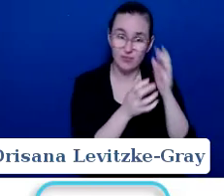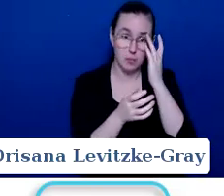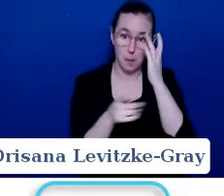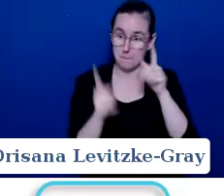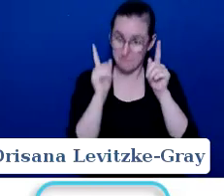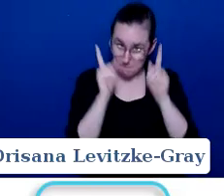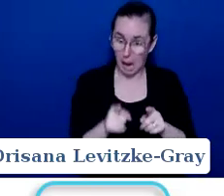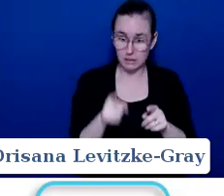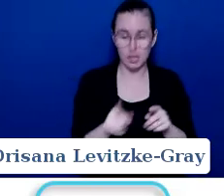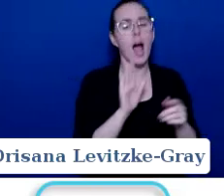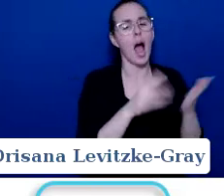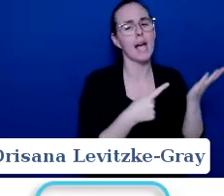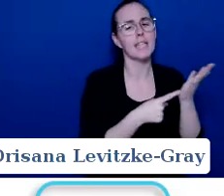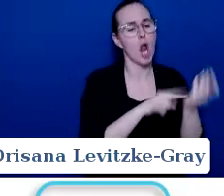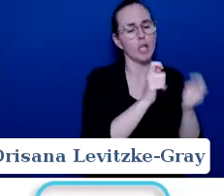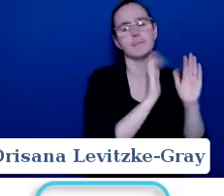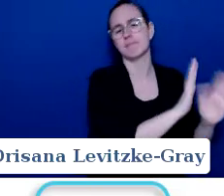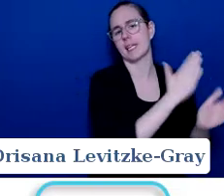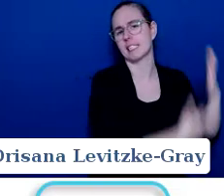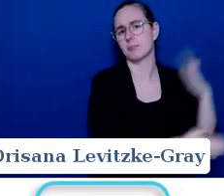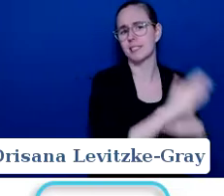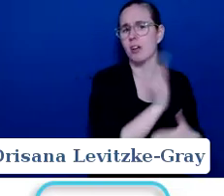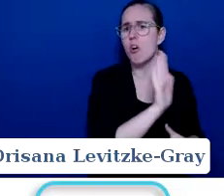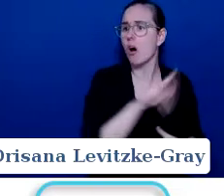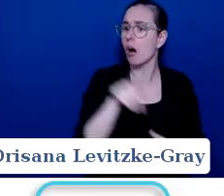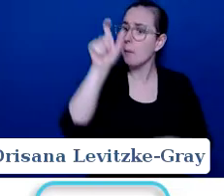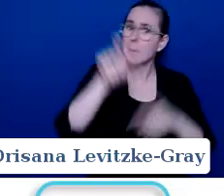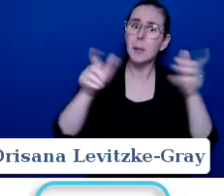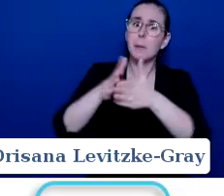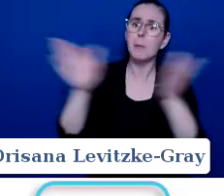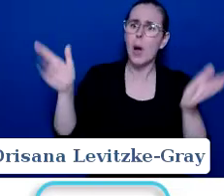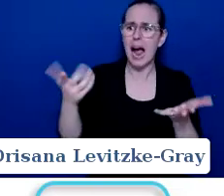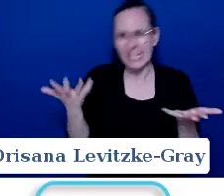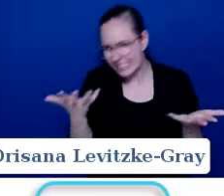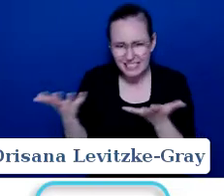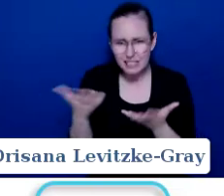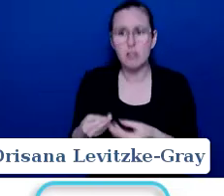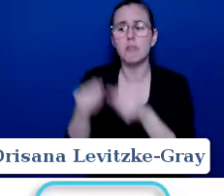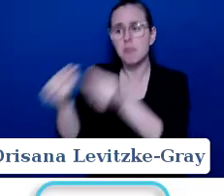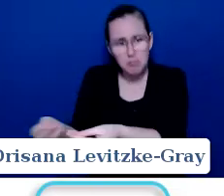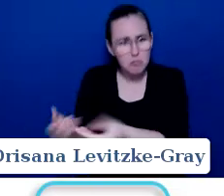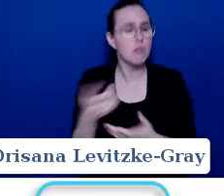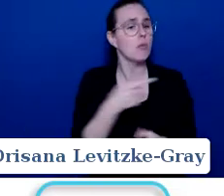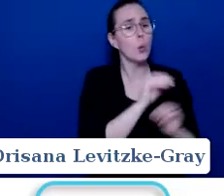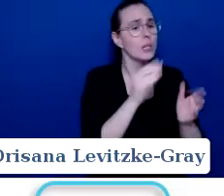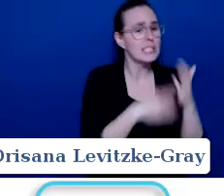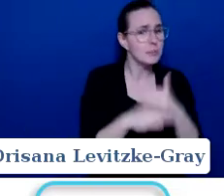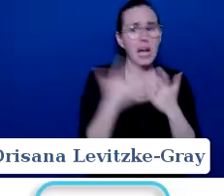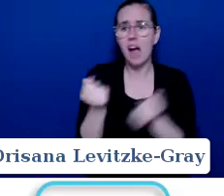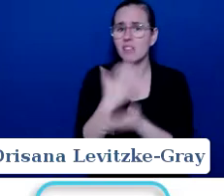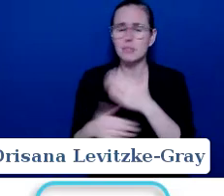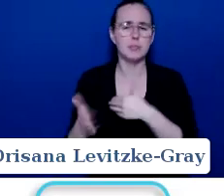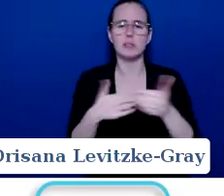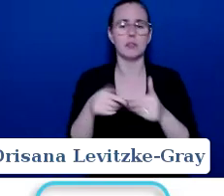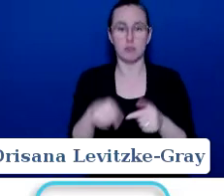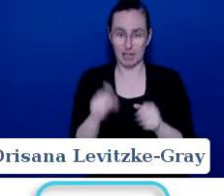disability status. We're also trying to introduce new mechanism of provision of AT, such as AT lending or AT